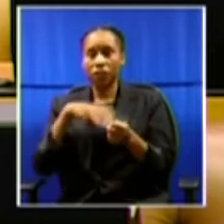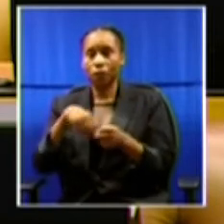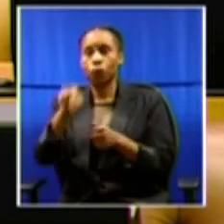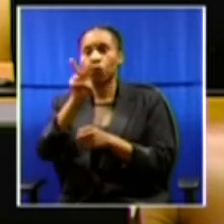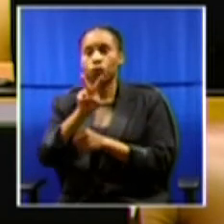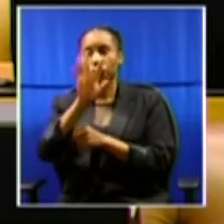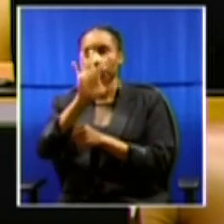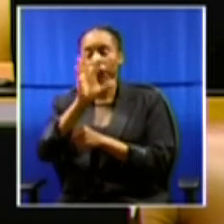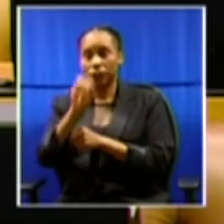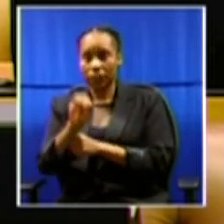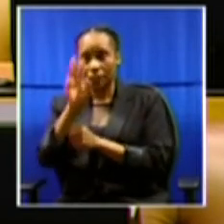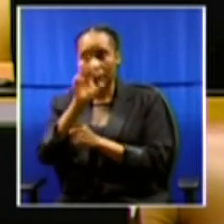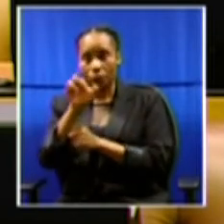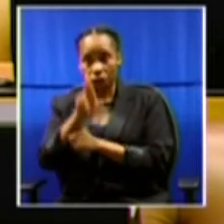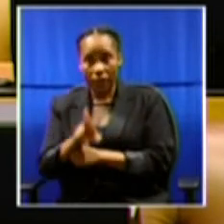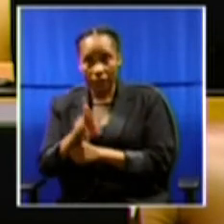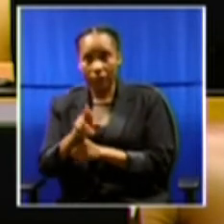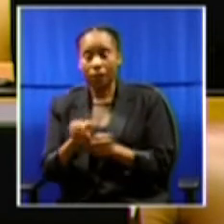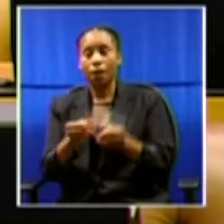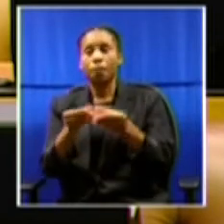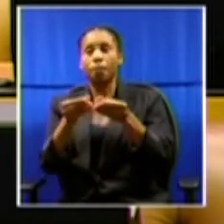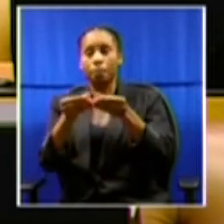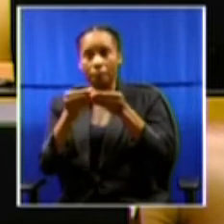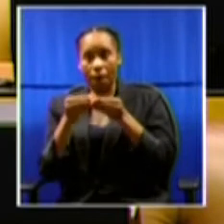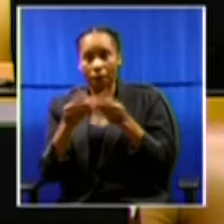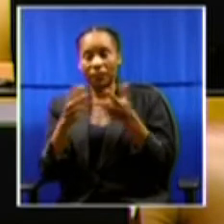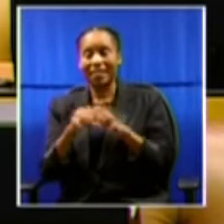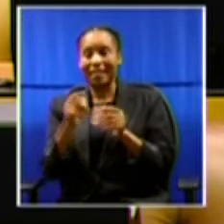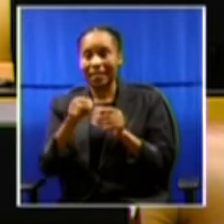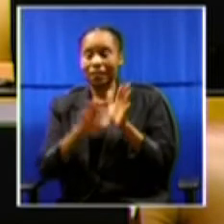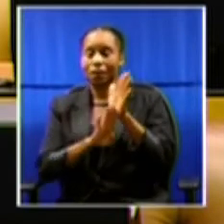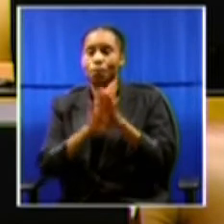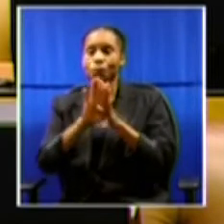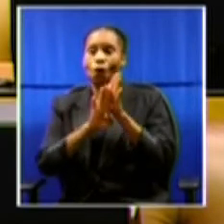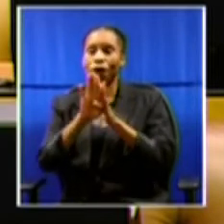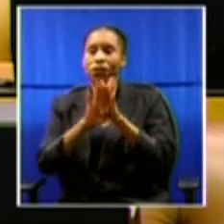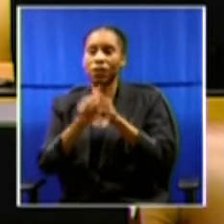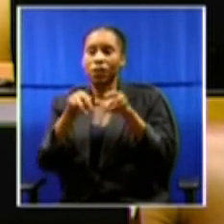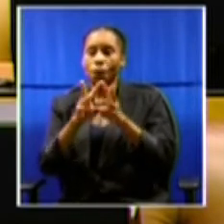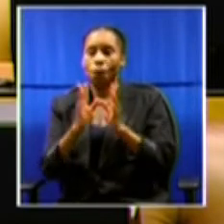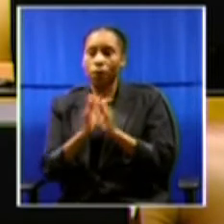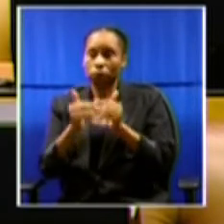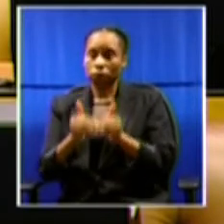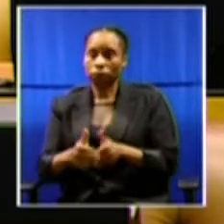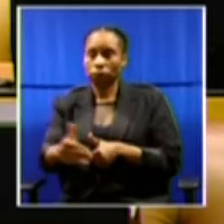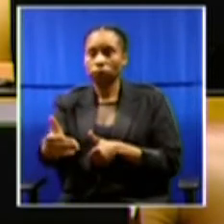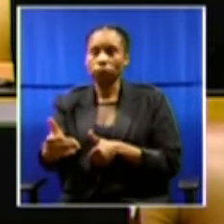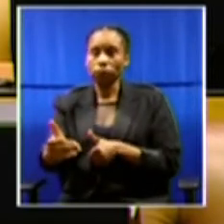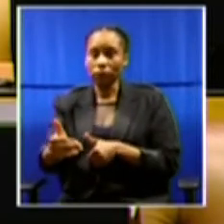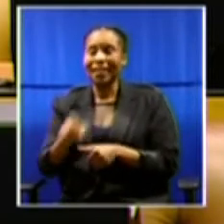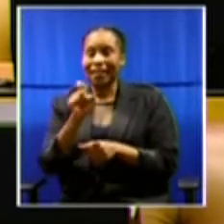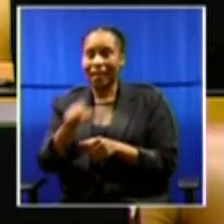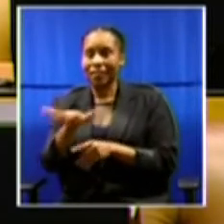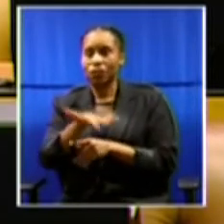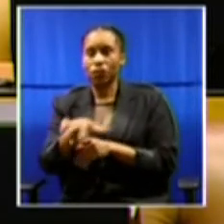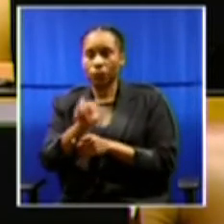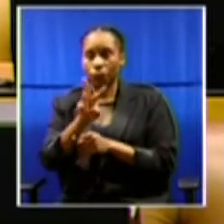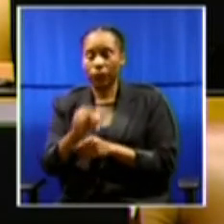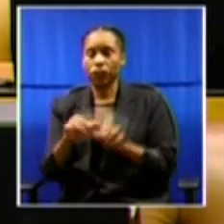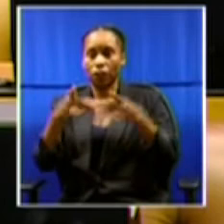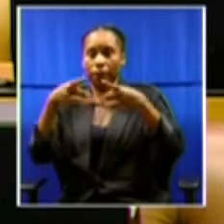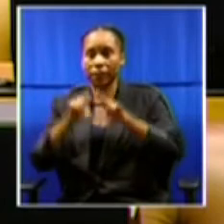found, which has improved the way going forward. That will be the situation, Chairperson. Thank you very